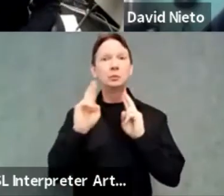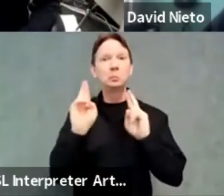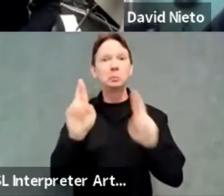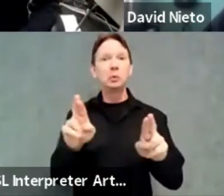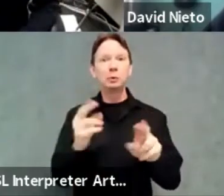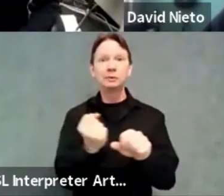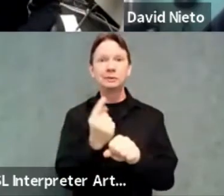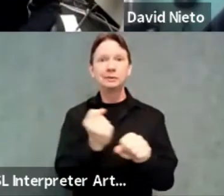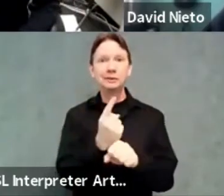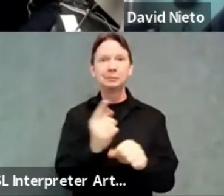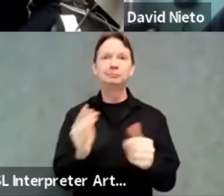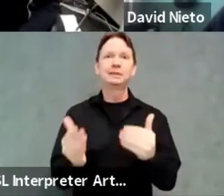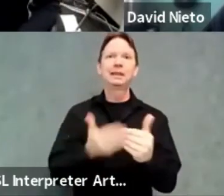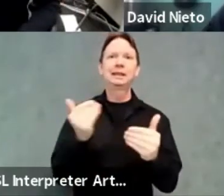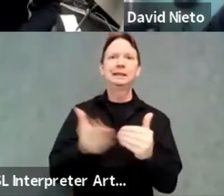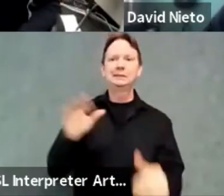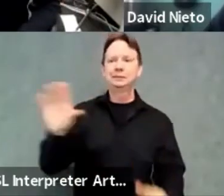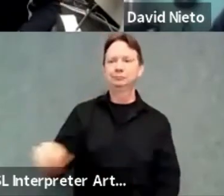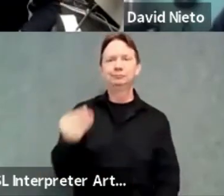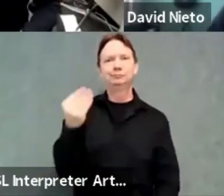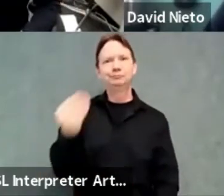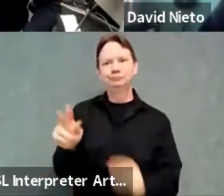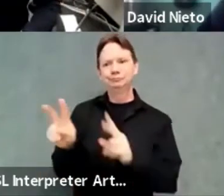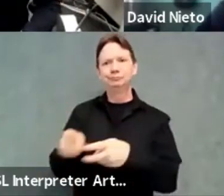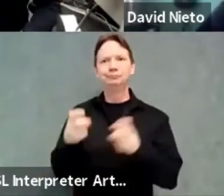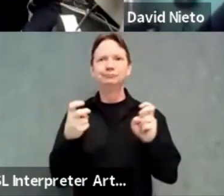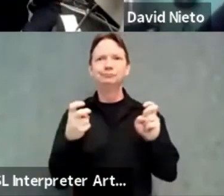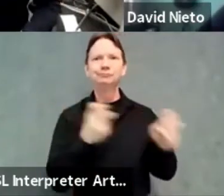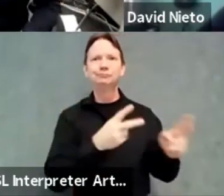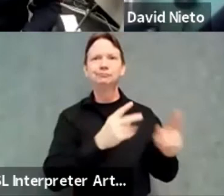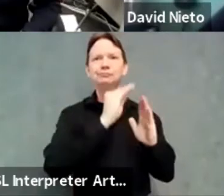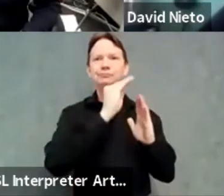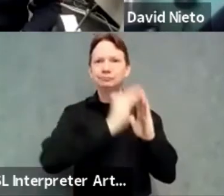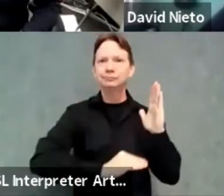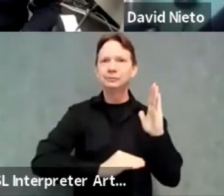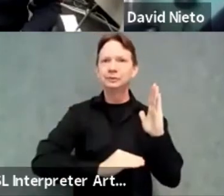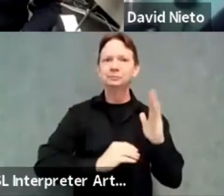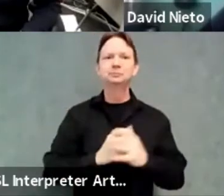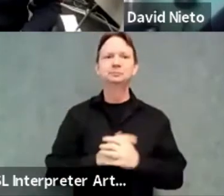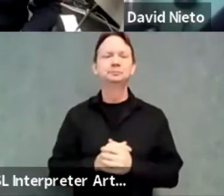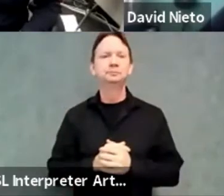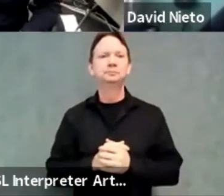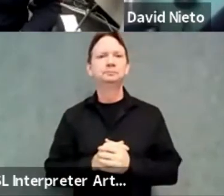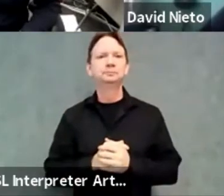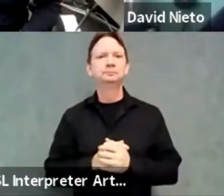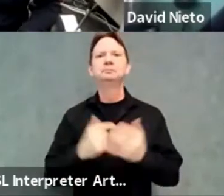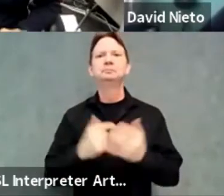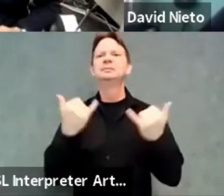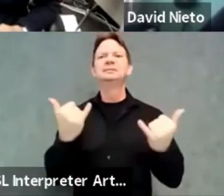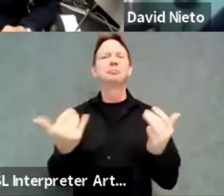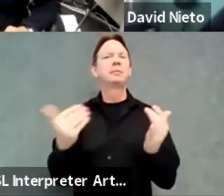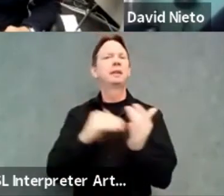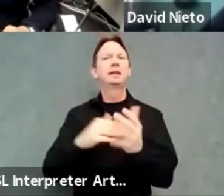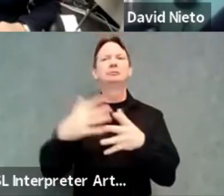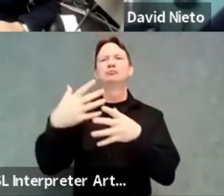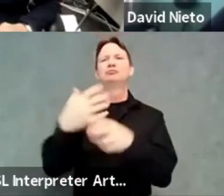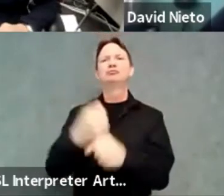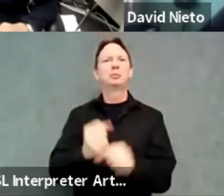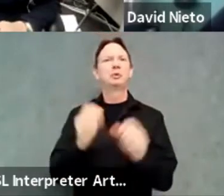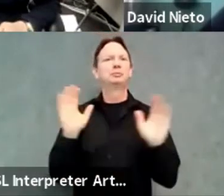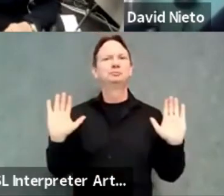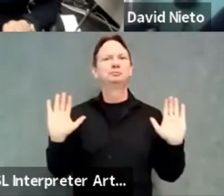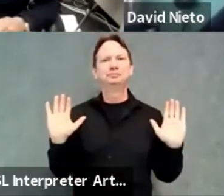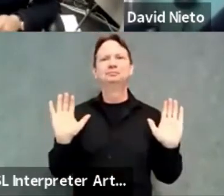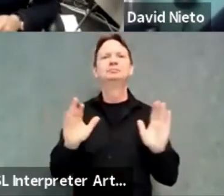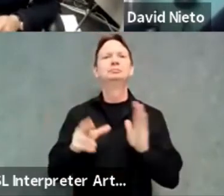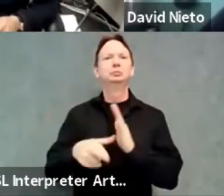don't have them in an organized manner. So just as a summary checklist for healthy and vital SIGs, you want to think